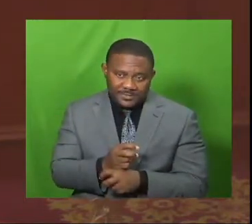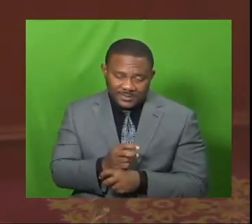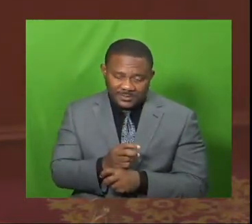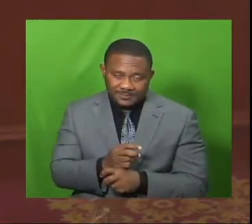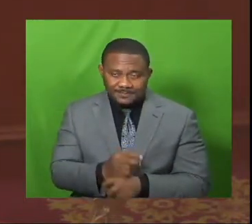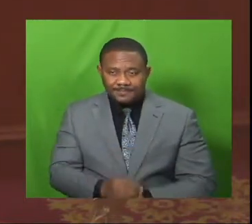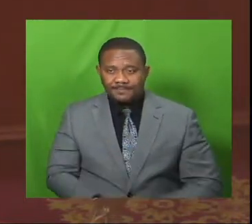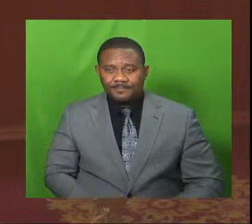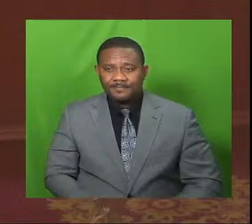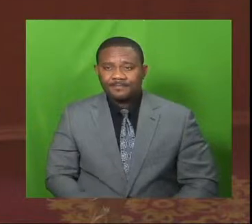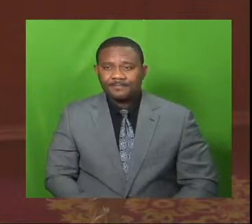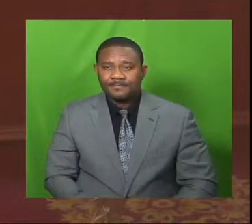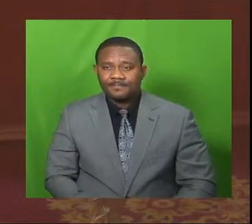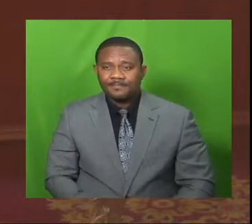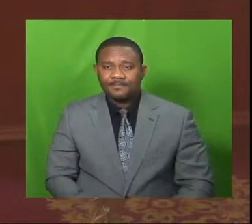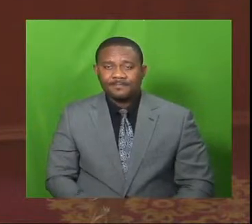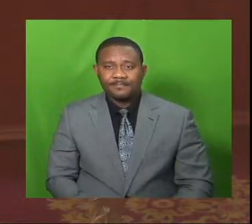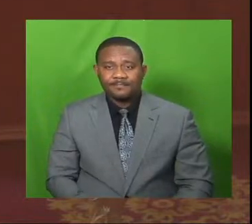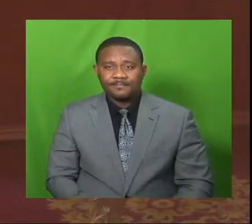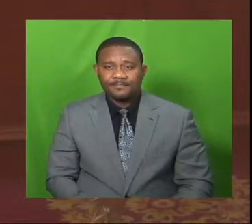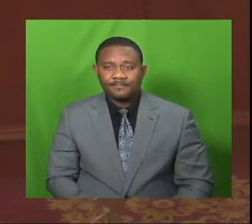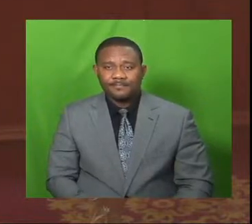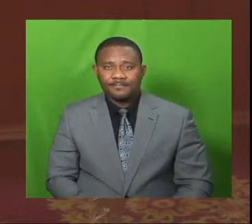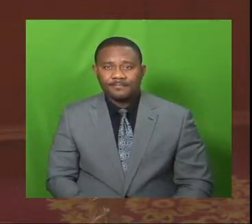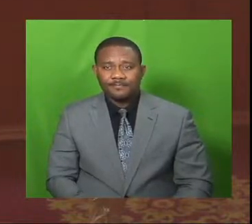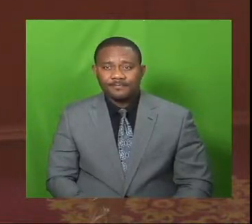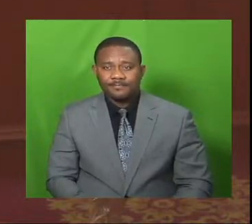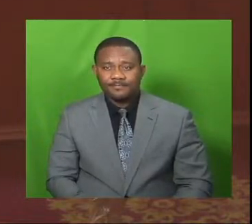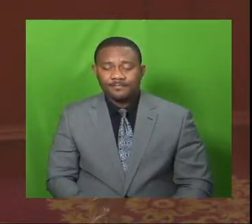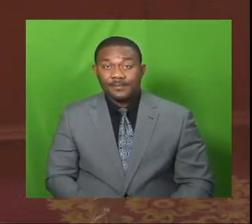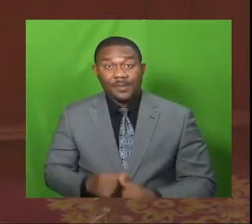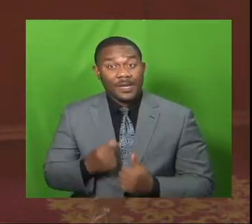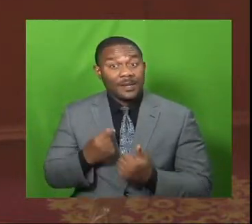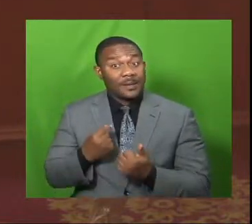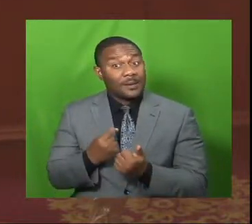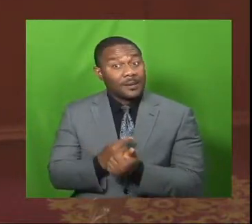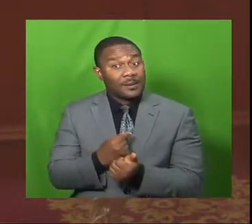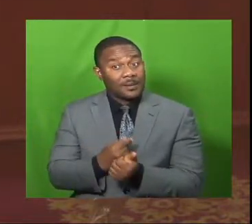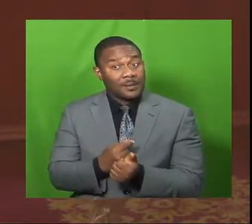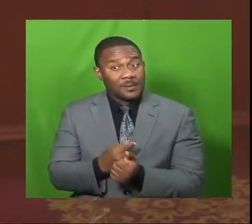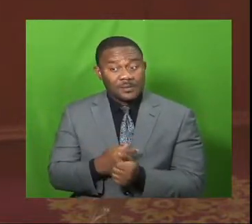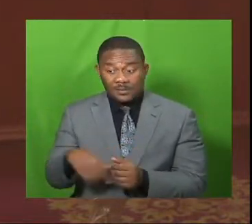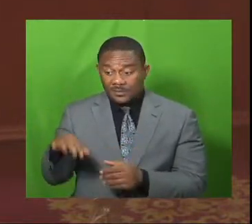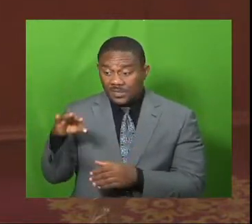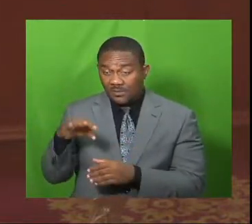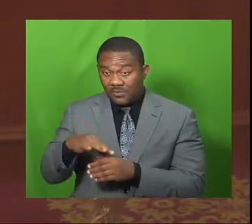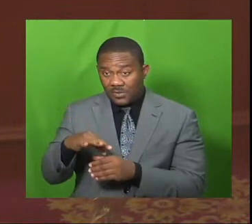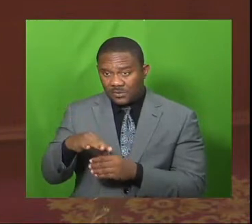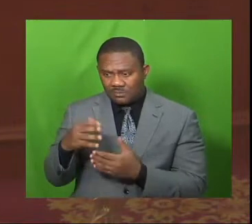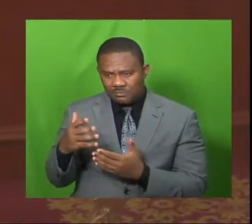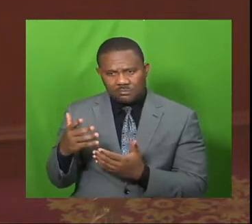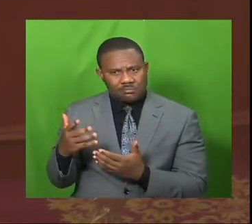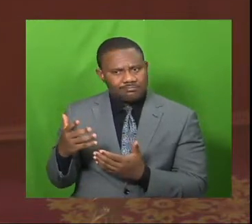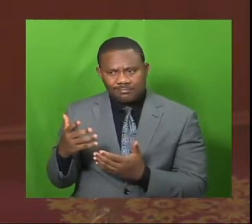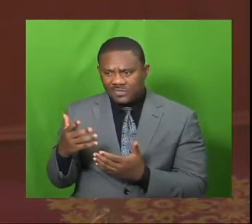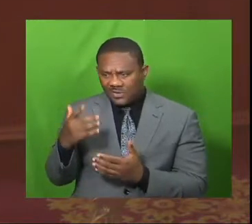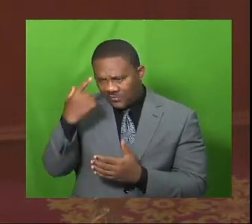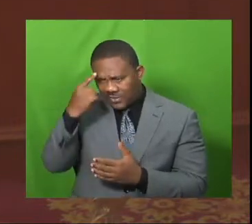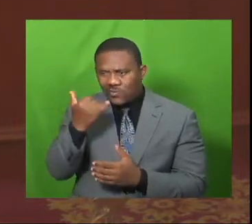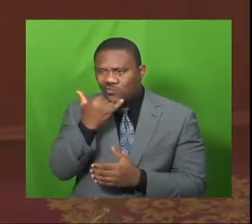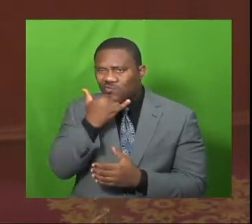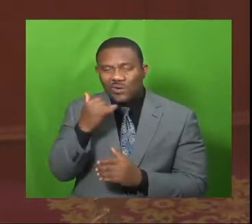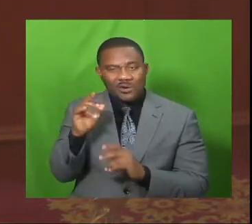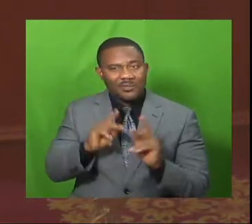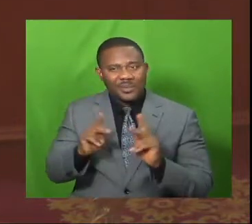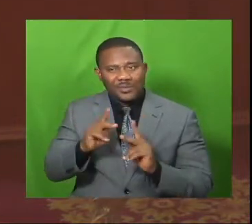our credibility. And at this point in time, I dare say that Ghana voted to put our destiny into the wrong hands. And